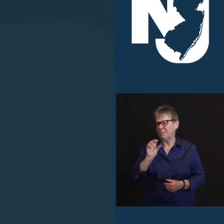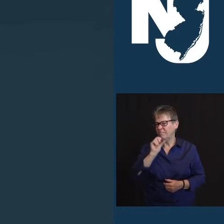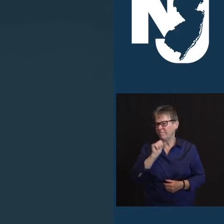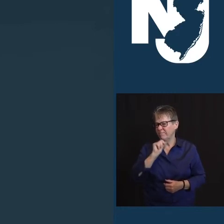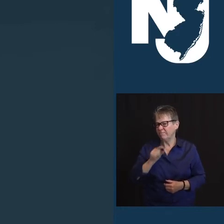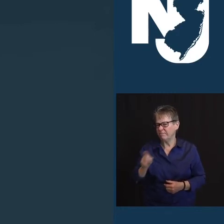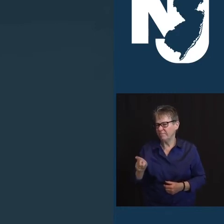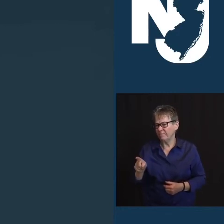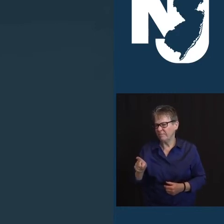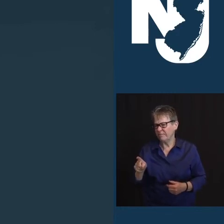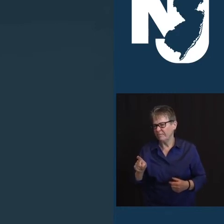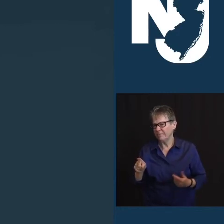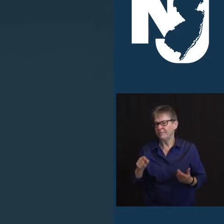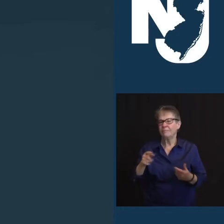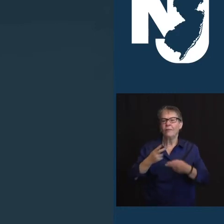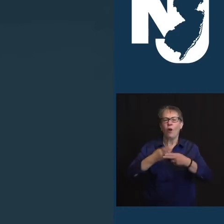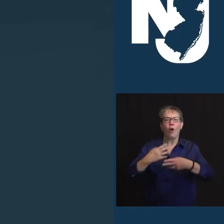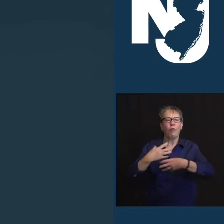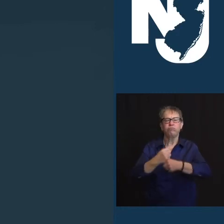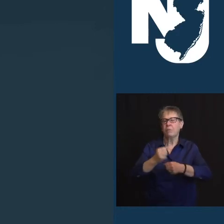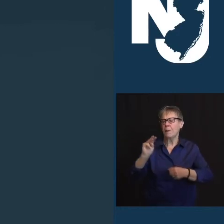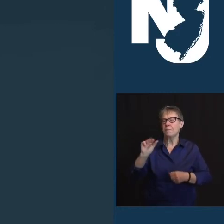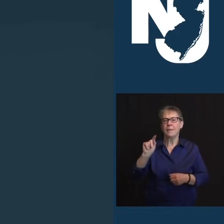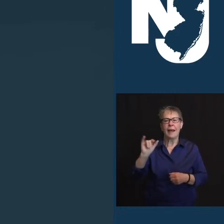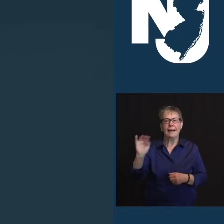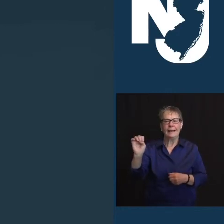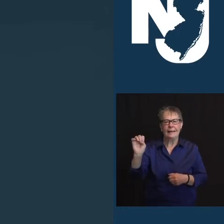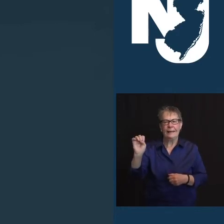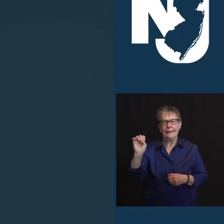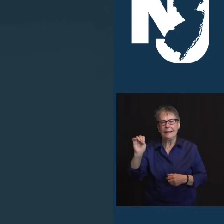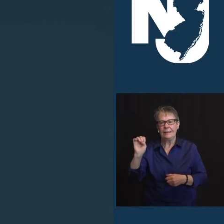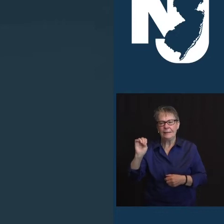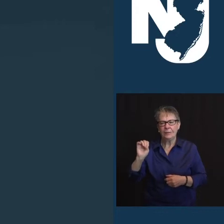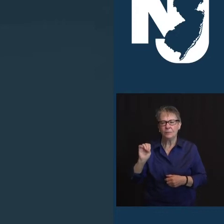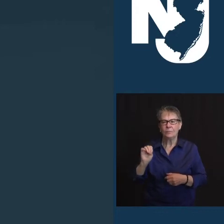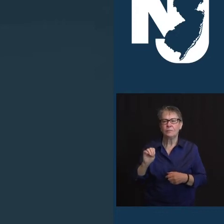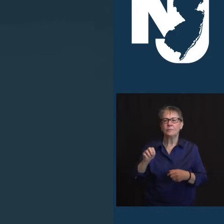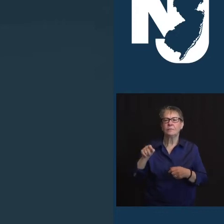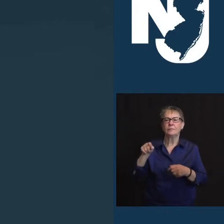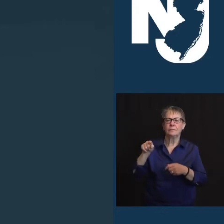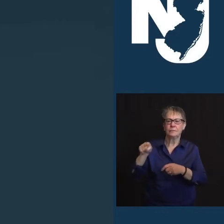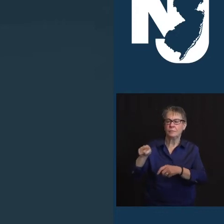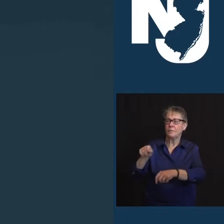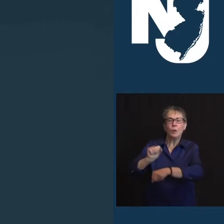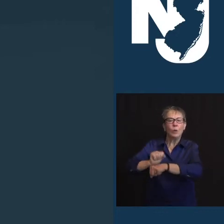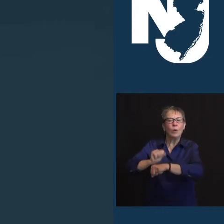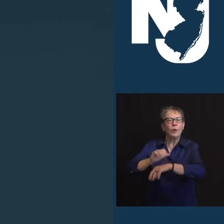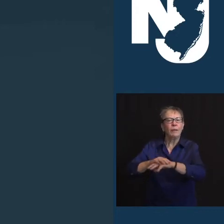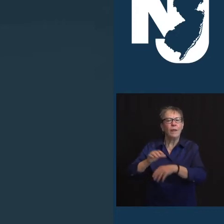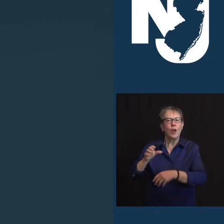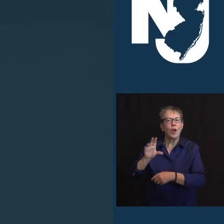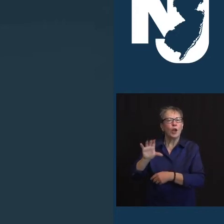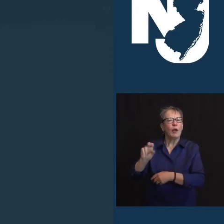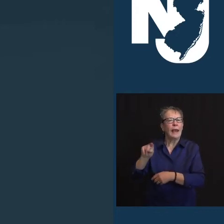47-year career at the Port of Elizabeth, a crane operator and proud member of the International Longshoremen's Association